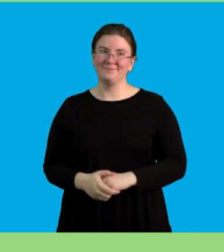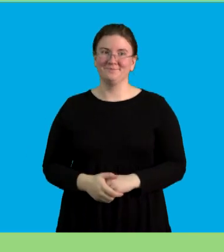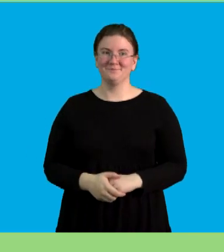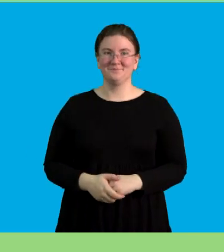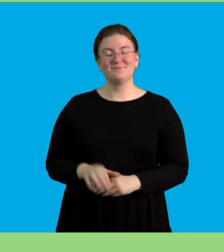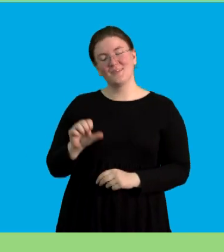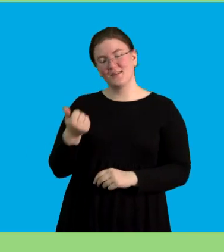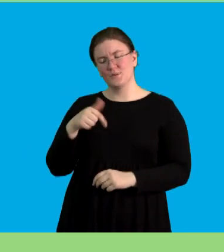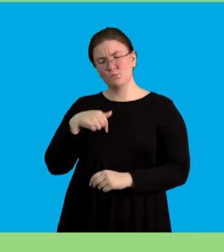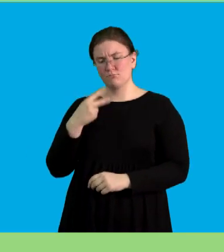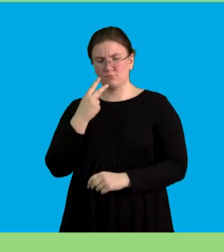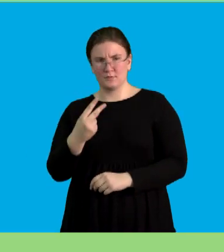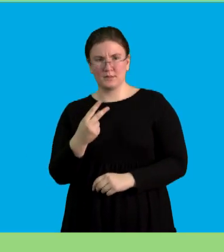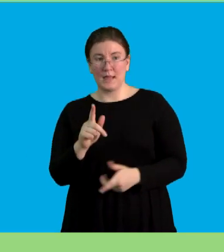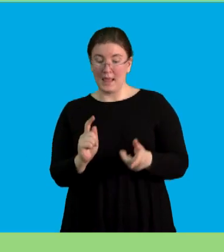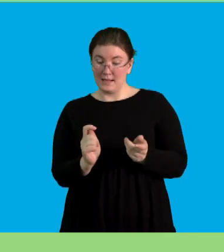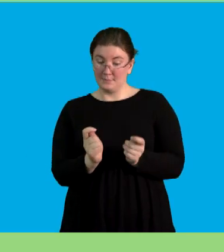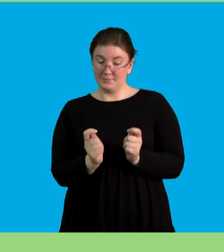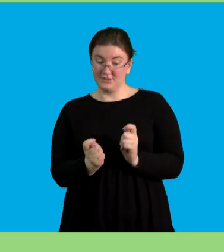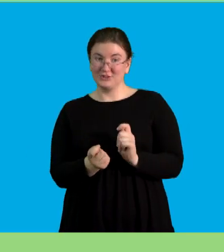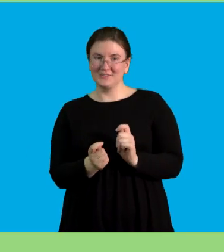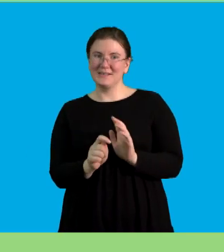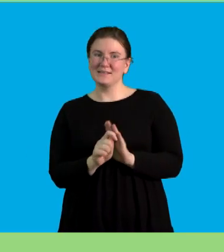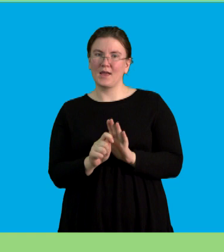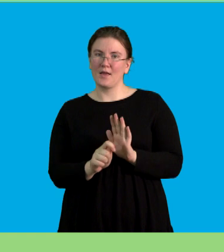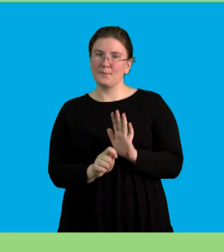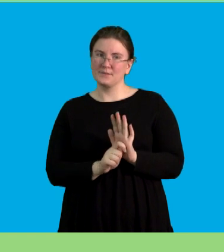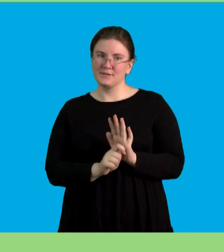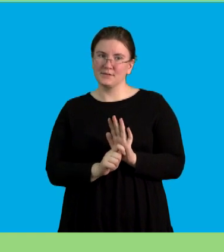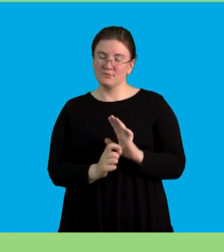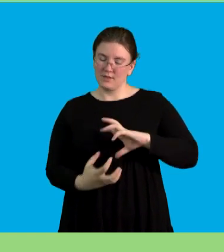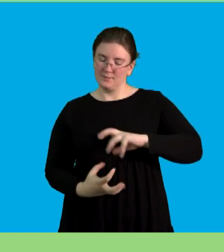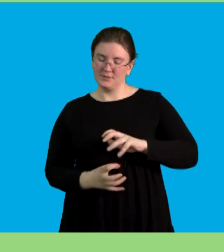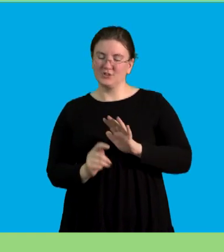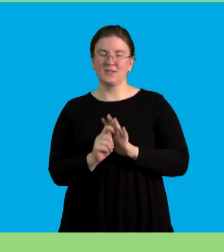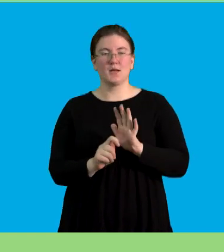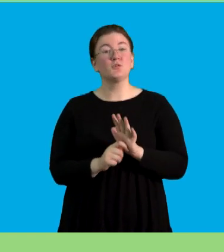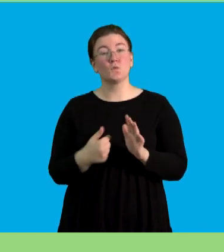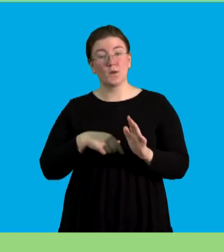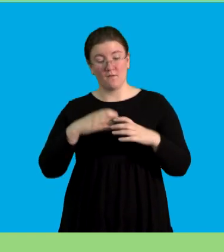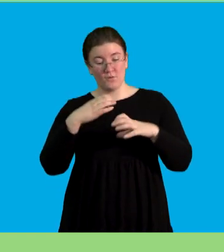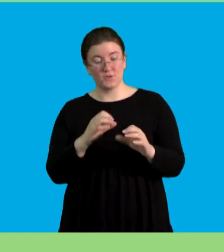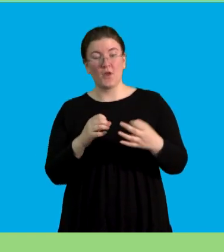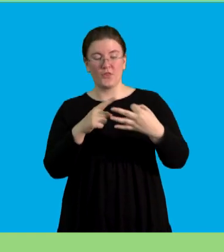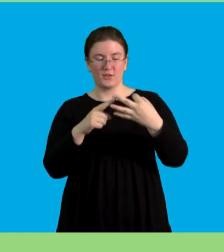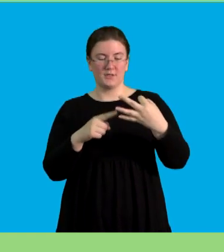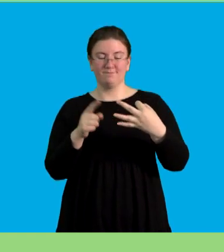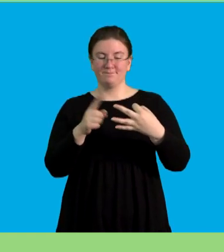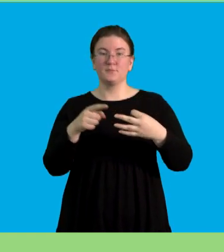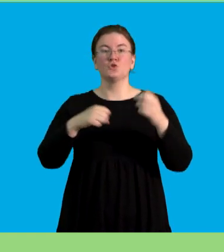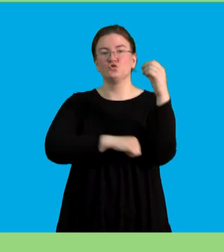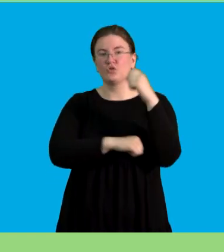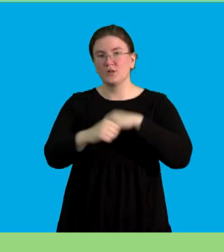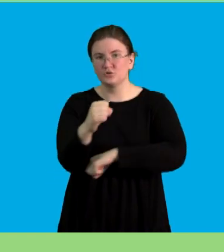Next, we are going to be looking at adaptation types, focusing on the three types, namely the